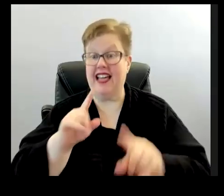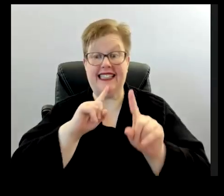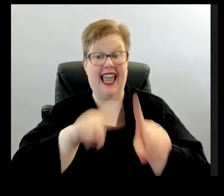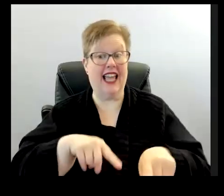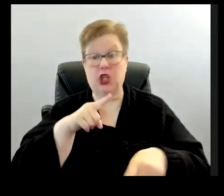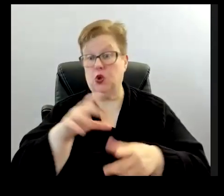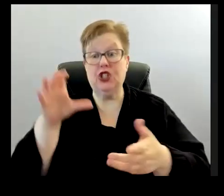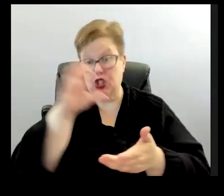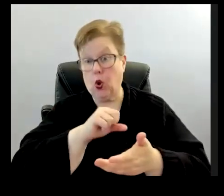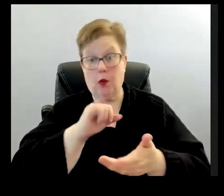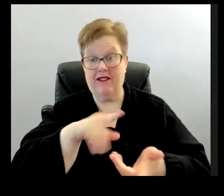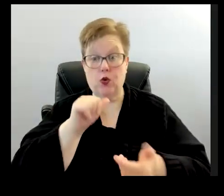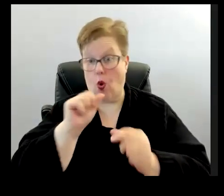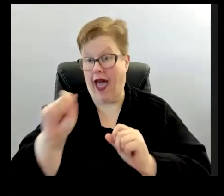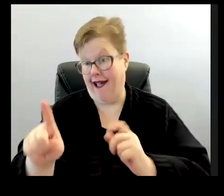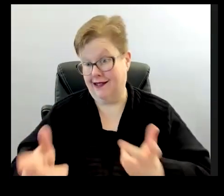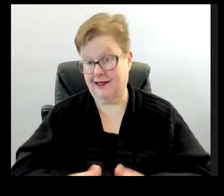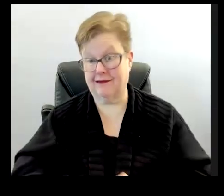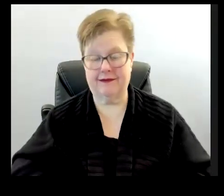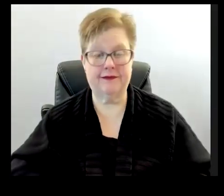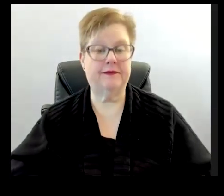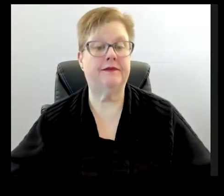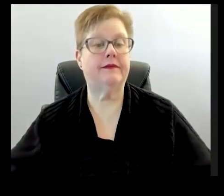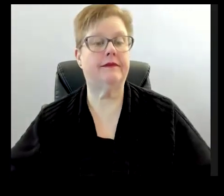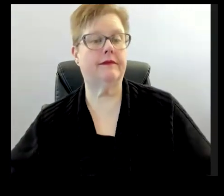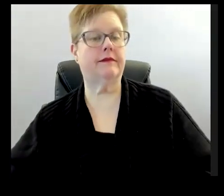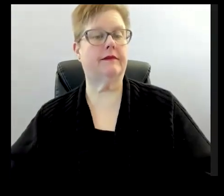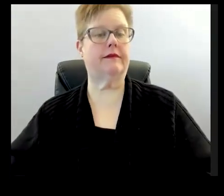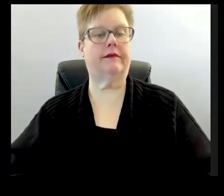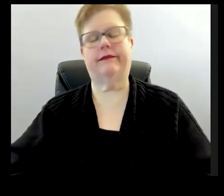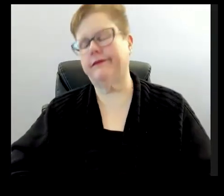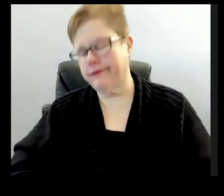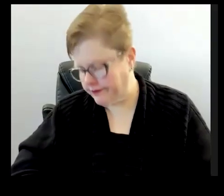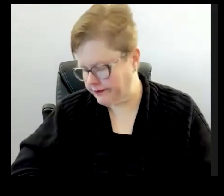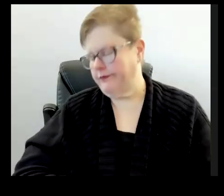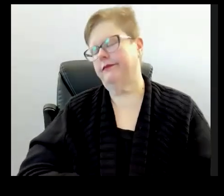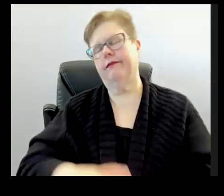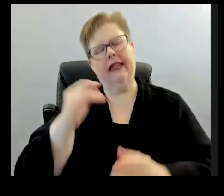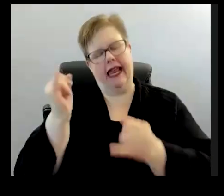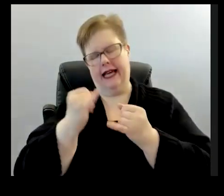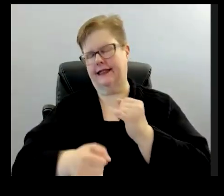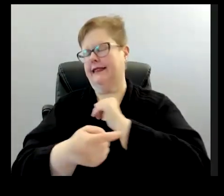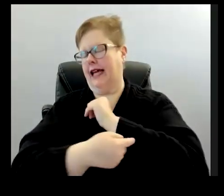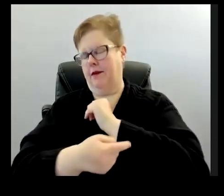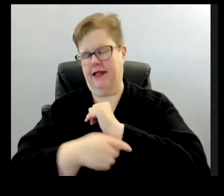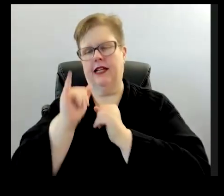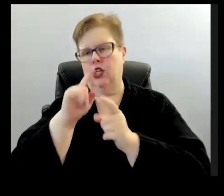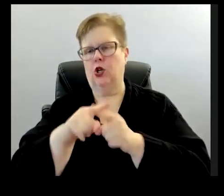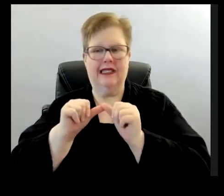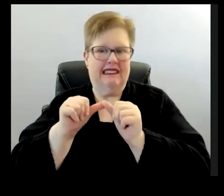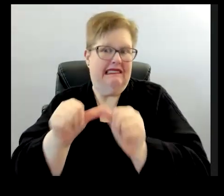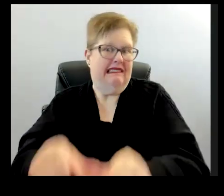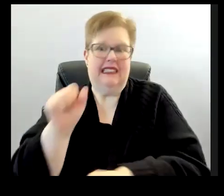are assuming when you don't ask. And lastly, sometimes the temptation, and I know I feel this one, is to overwork